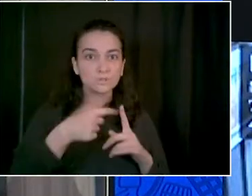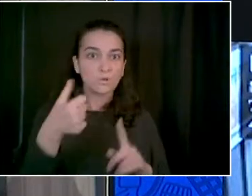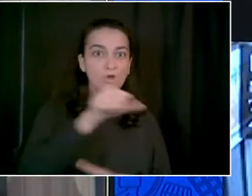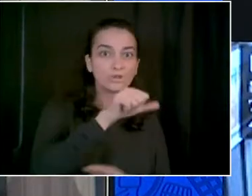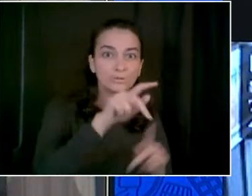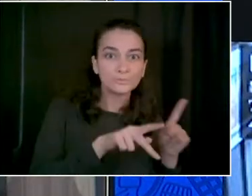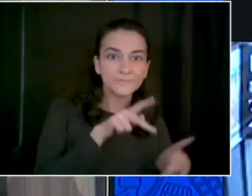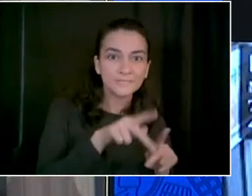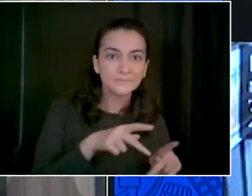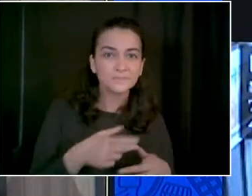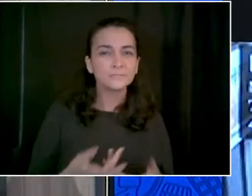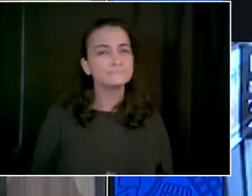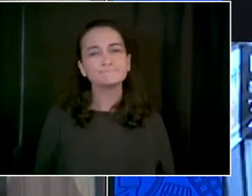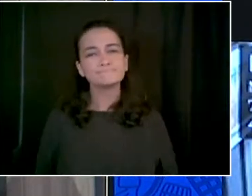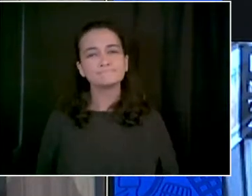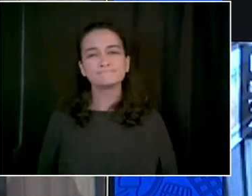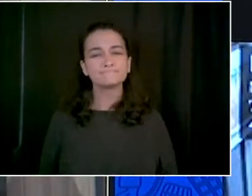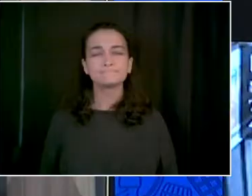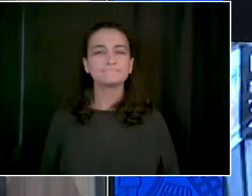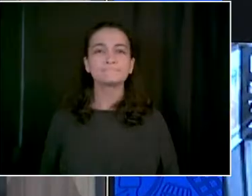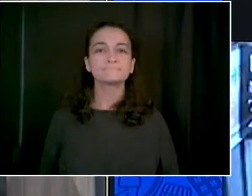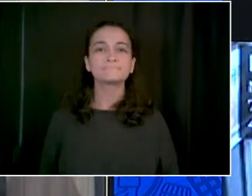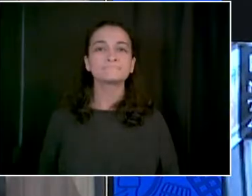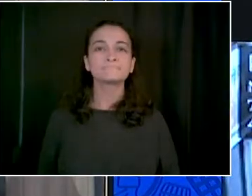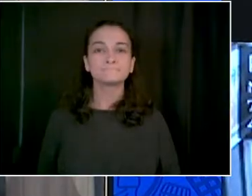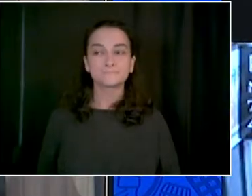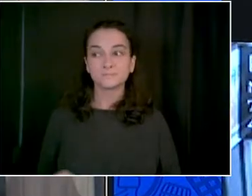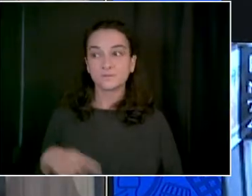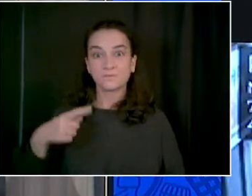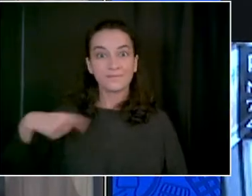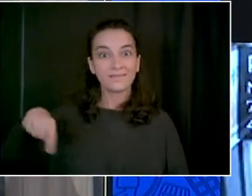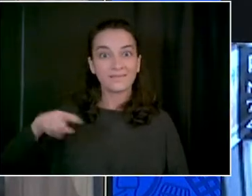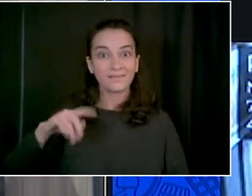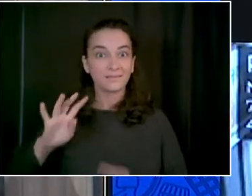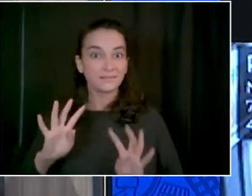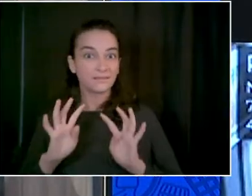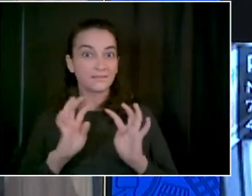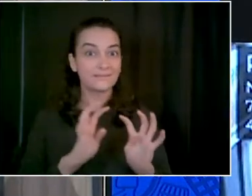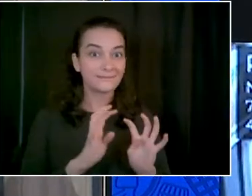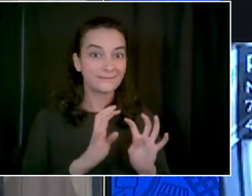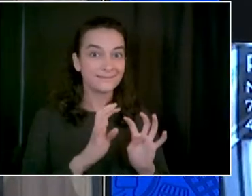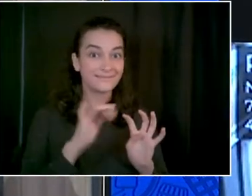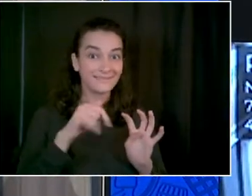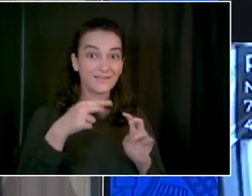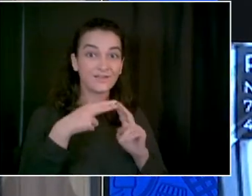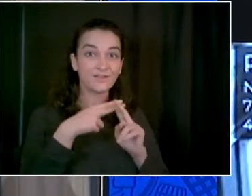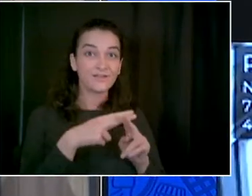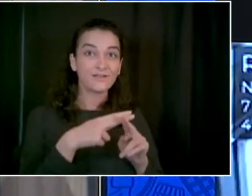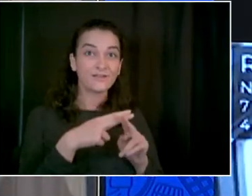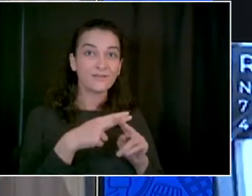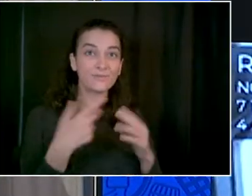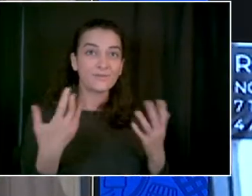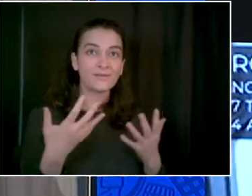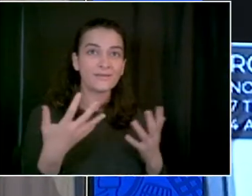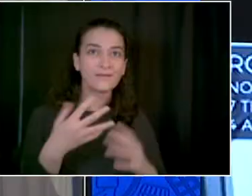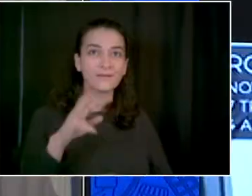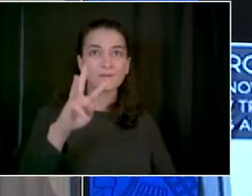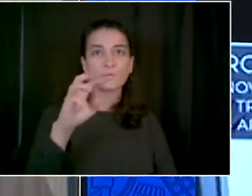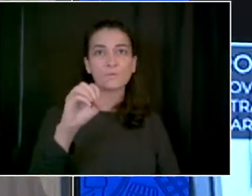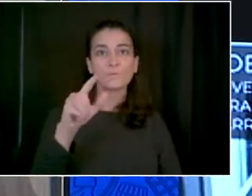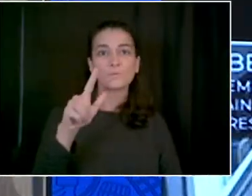type robbers. That's what we're fighting against when we fight in to change these laws up